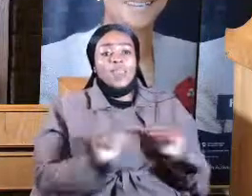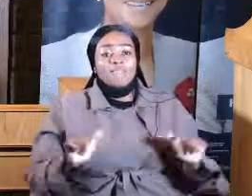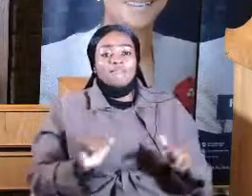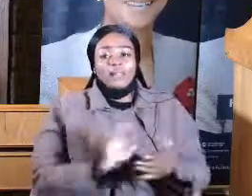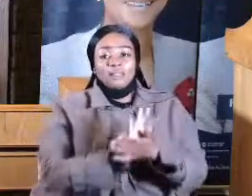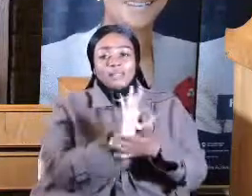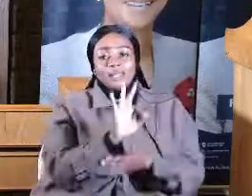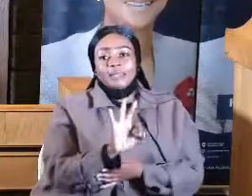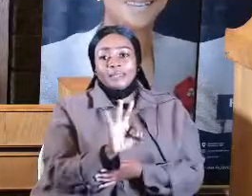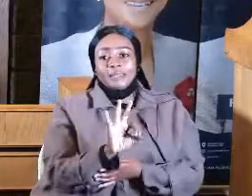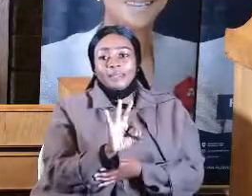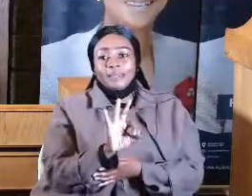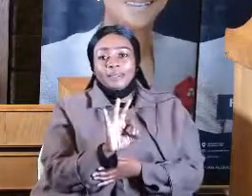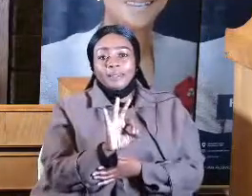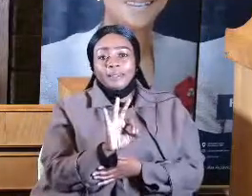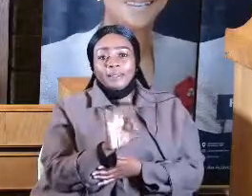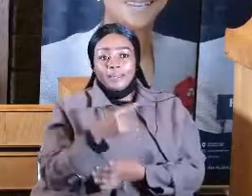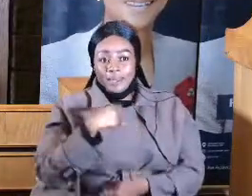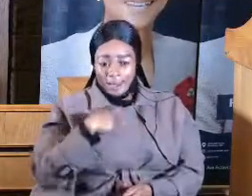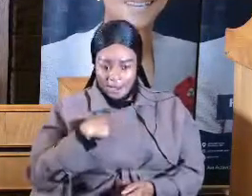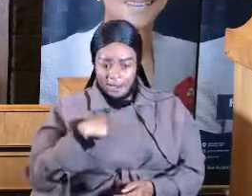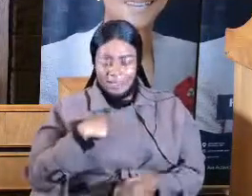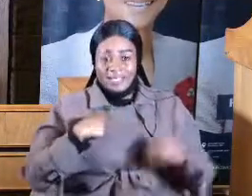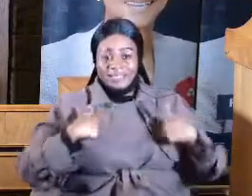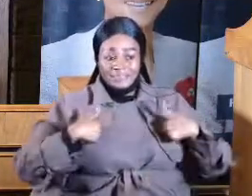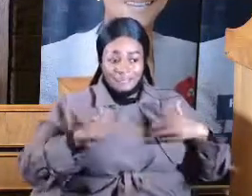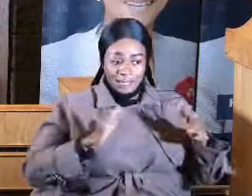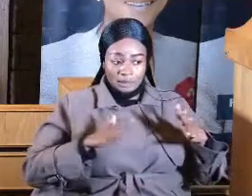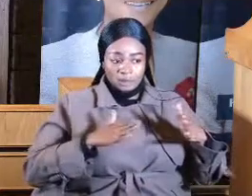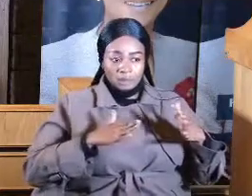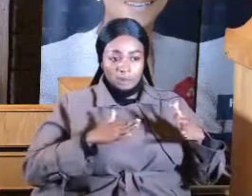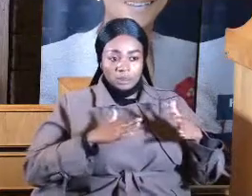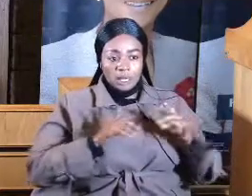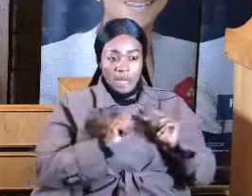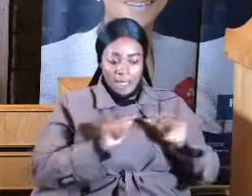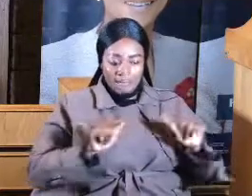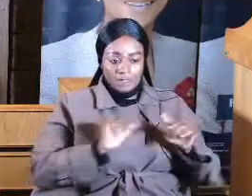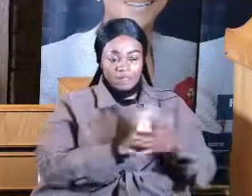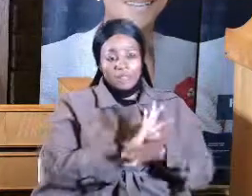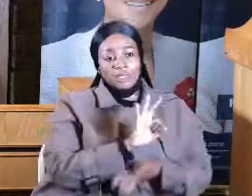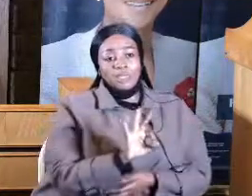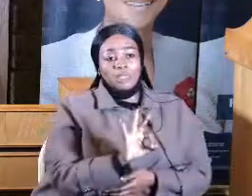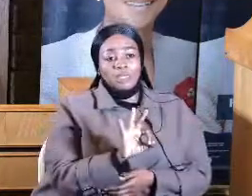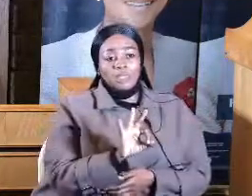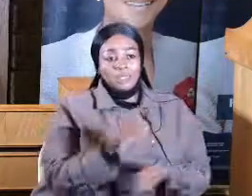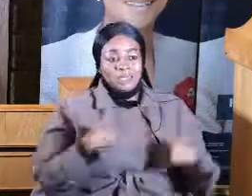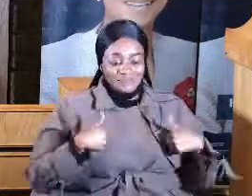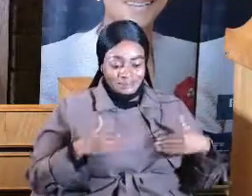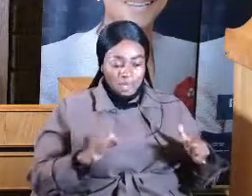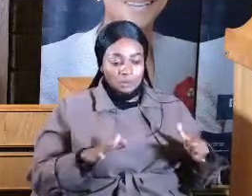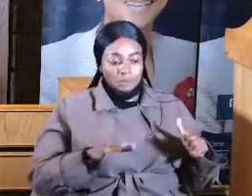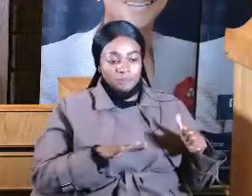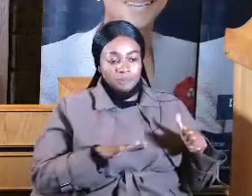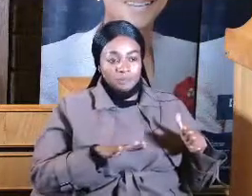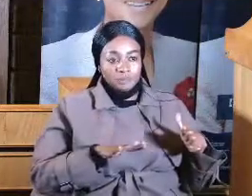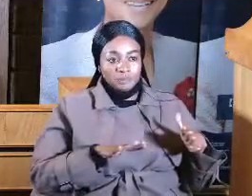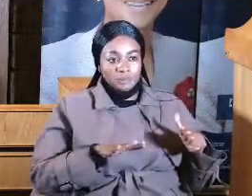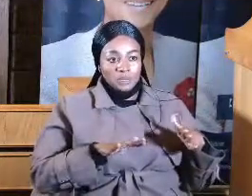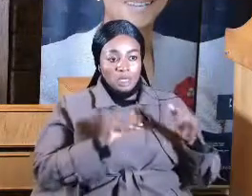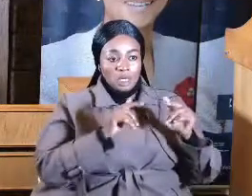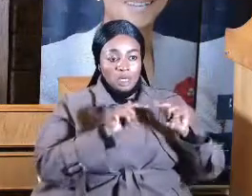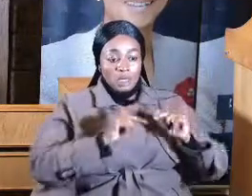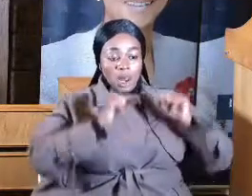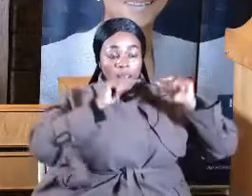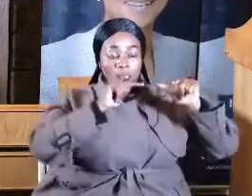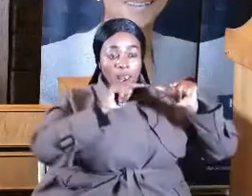13. I employed at the entry level, which is level 13. And when we go to level